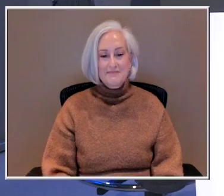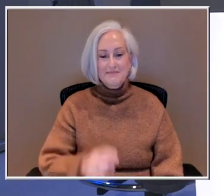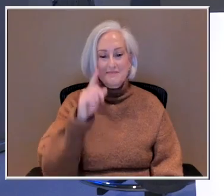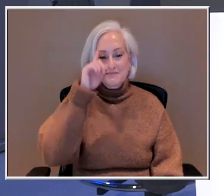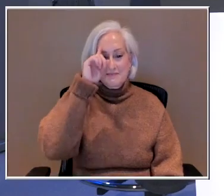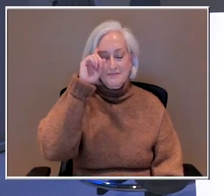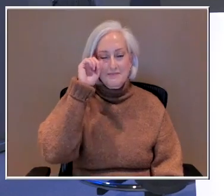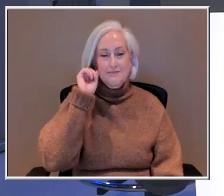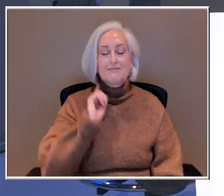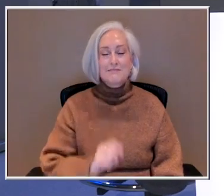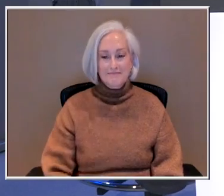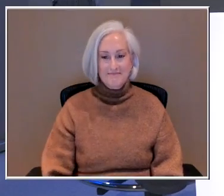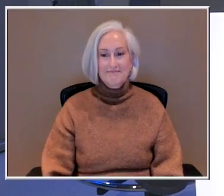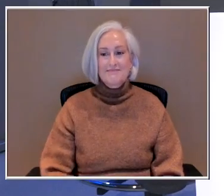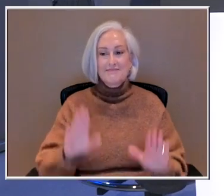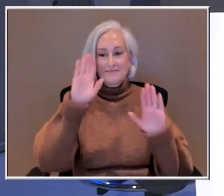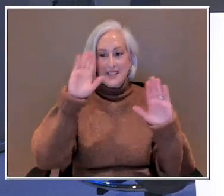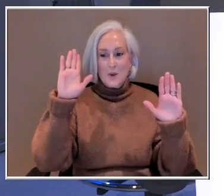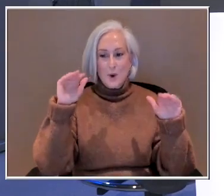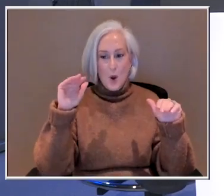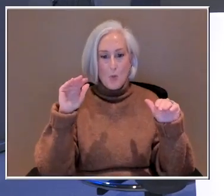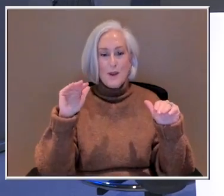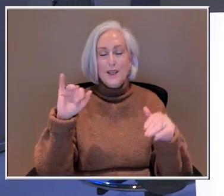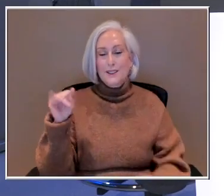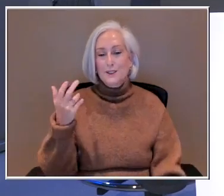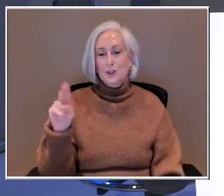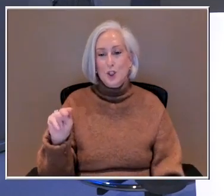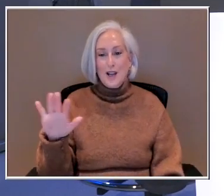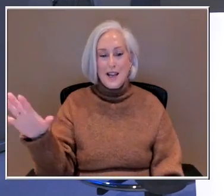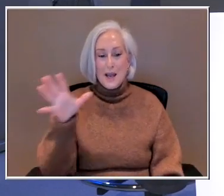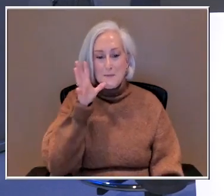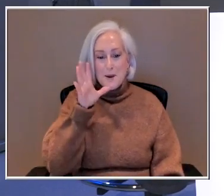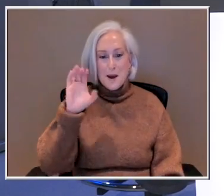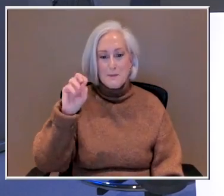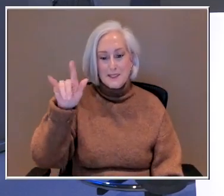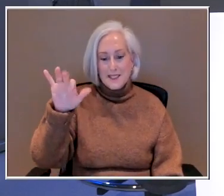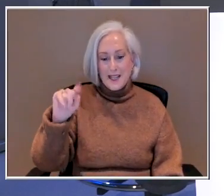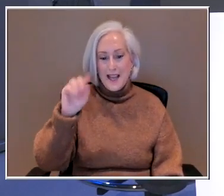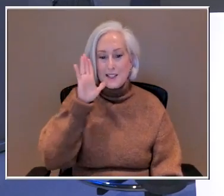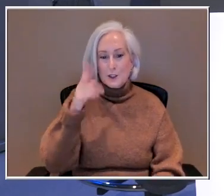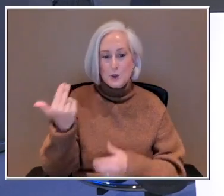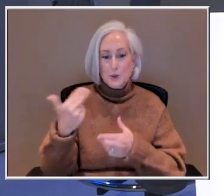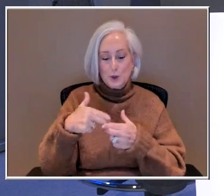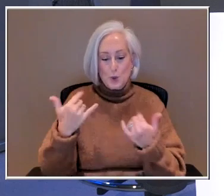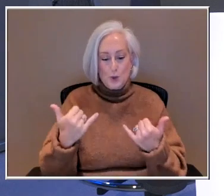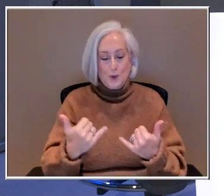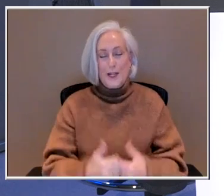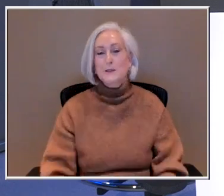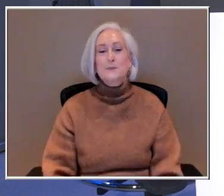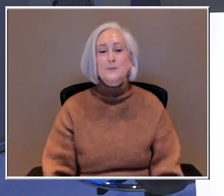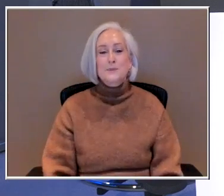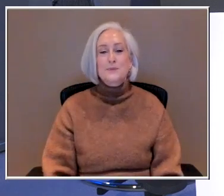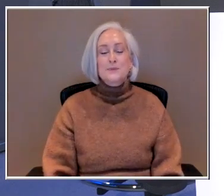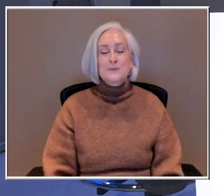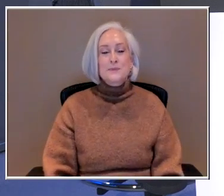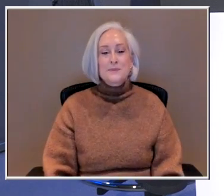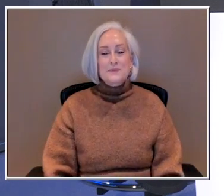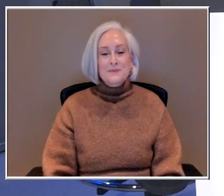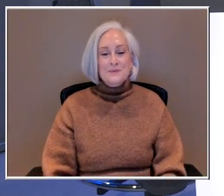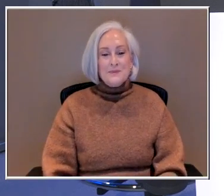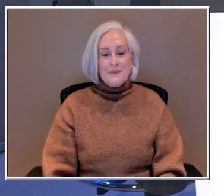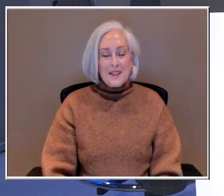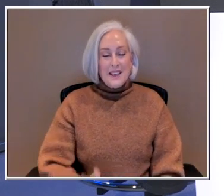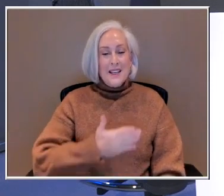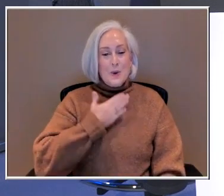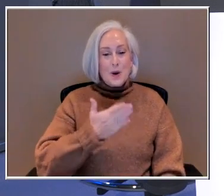And we are hoping to be joined by John and his mom Celeste sometime during our broadcast this morning. But in the meantime, we are so happy to be joined